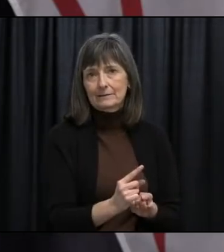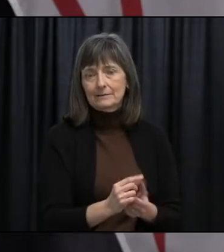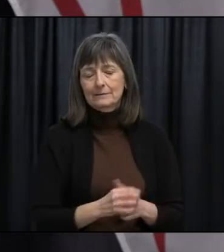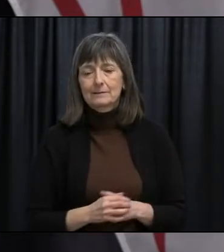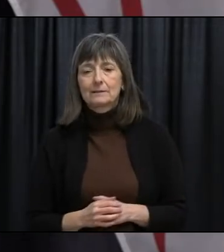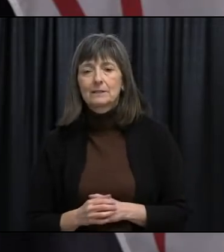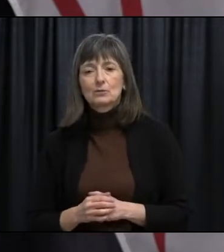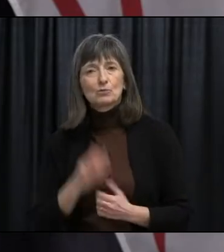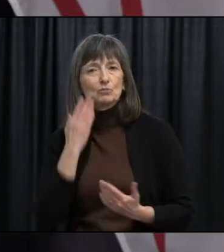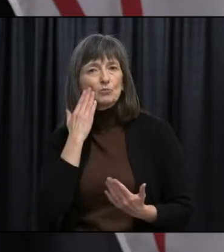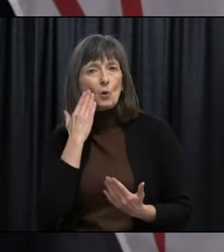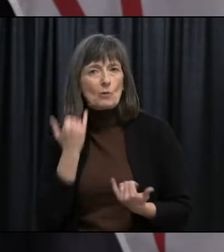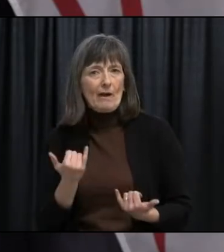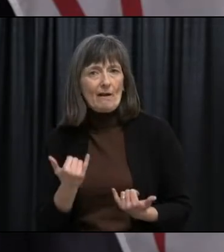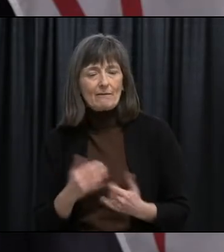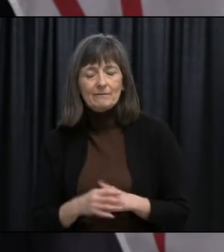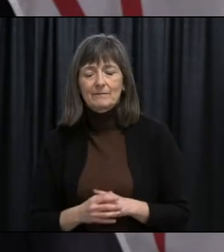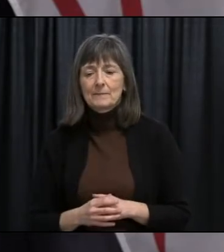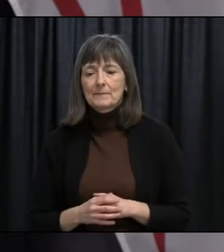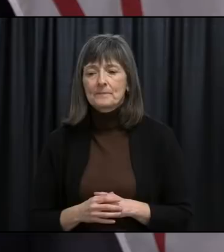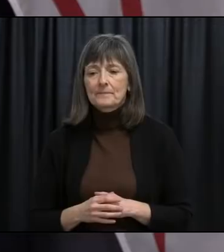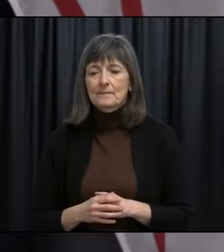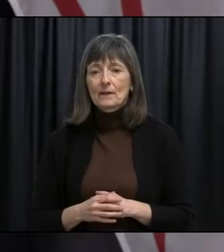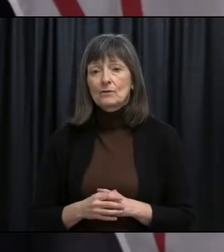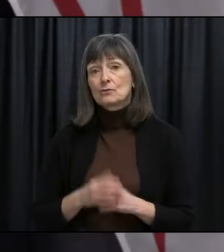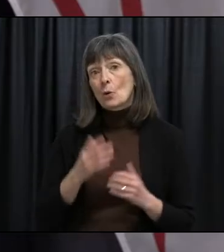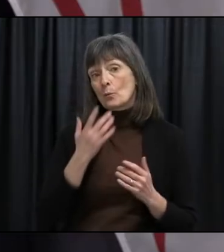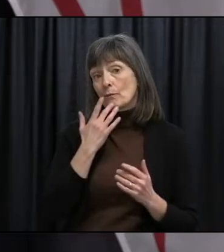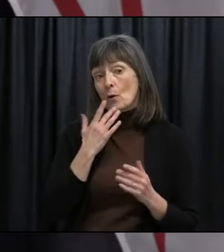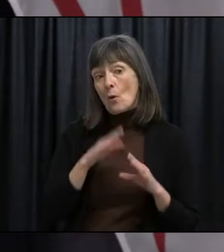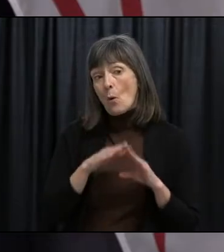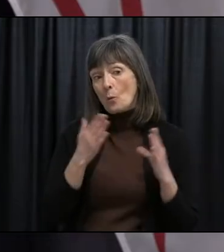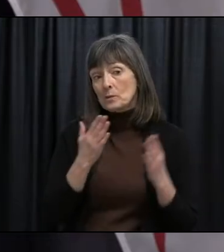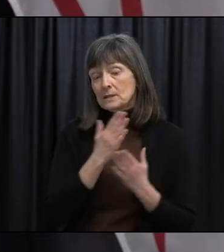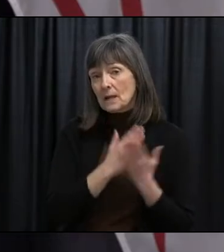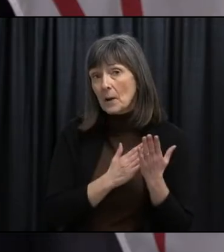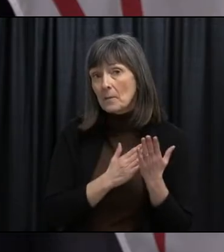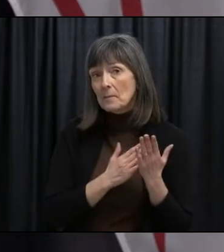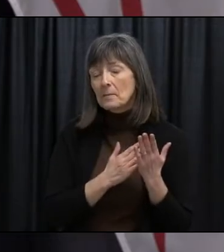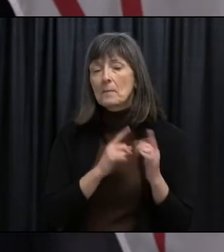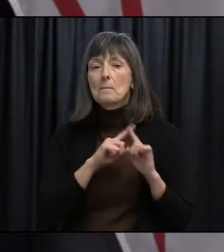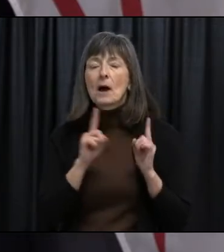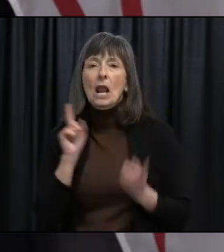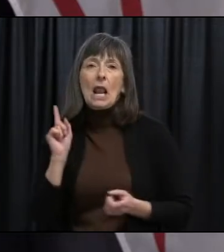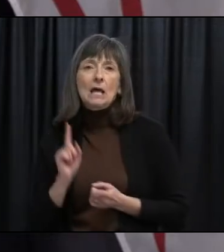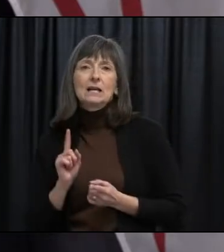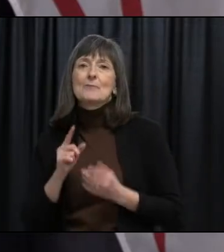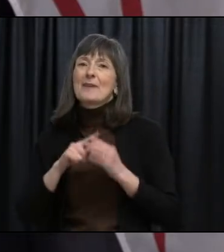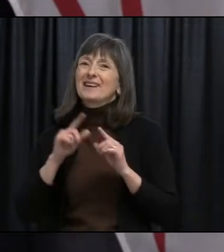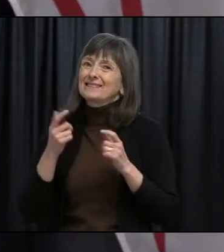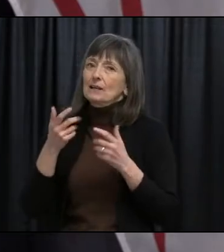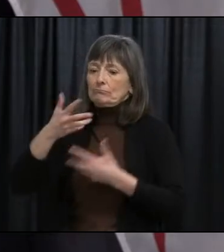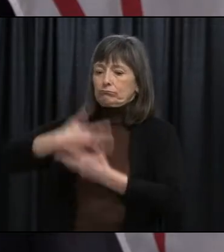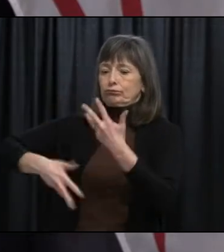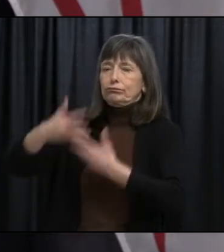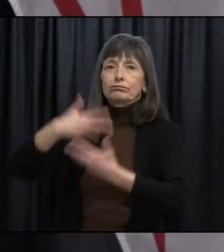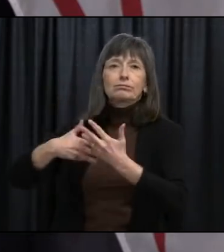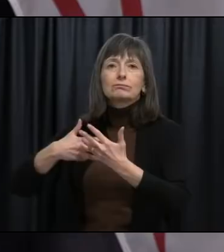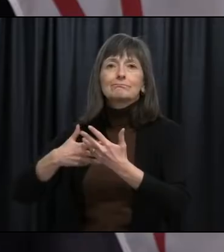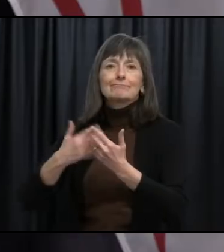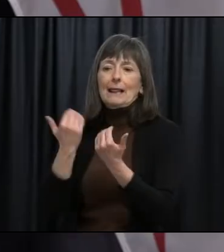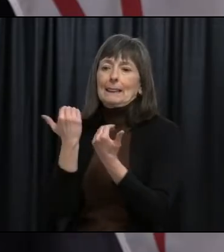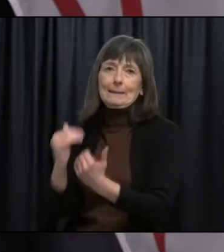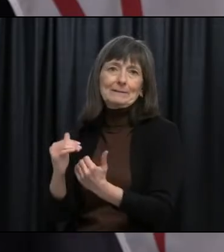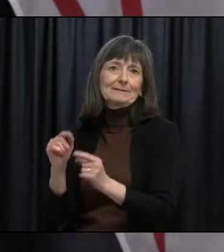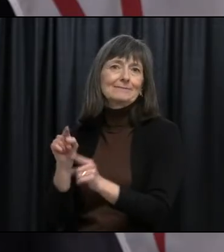reopen while reducing the risk as much as possible with regard to large gatherings or social gatherings and that sort of thing. So